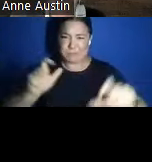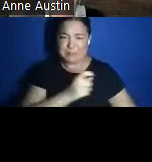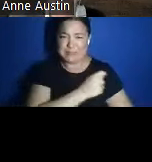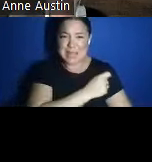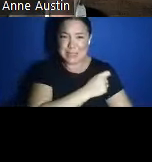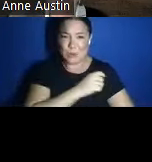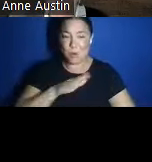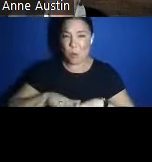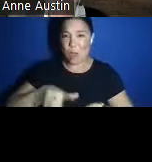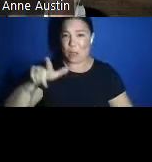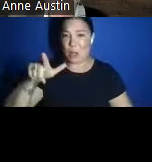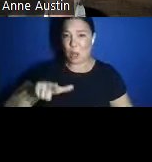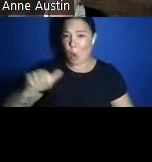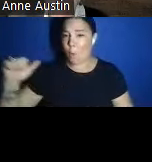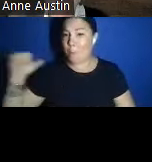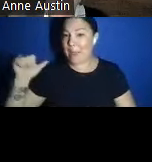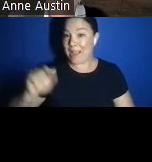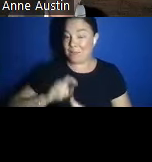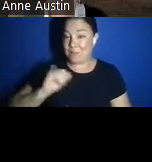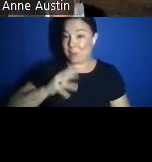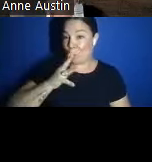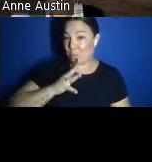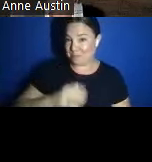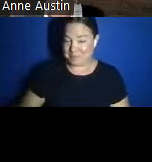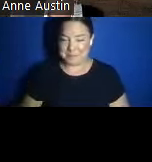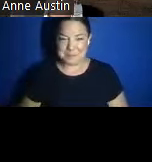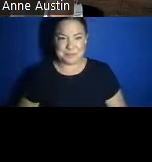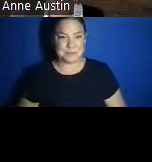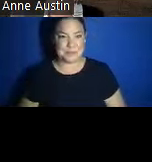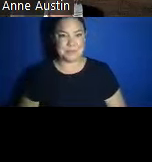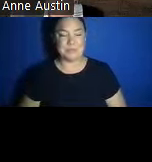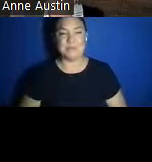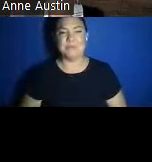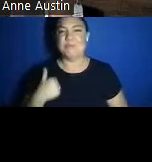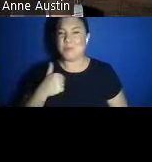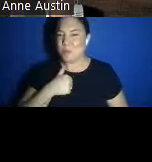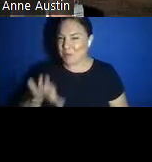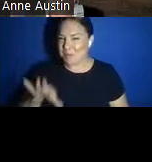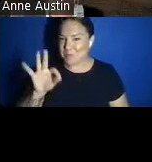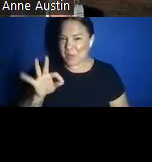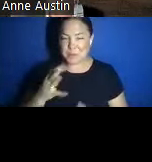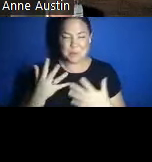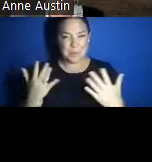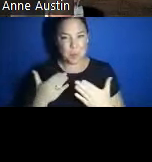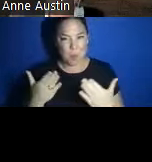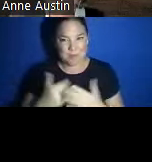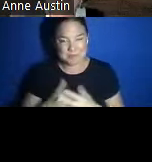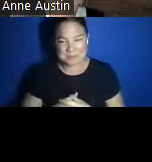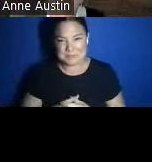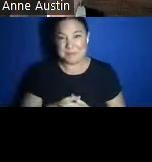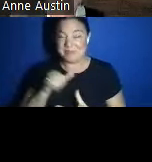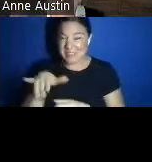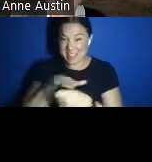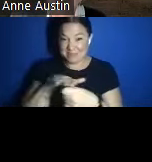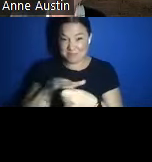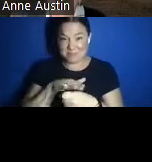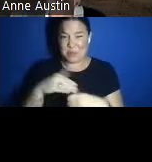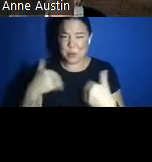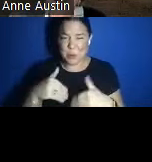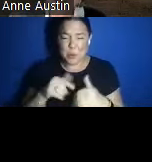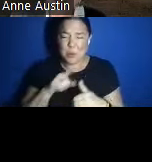lower back of this woman. So what we're discovering is in part because we work at a place with amazing